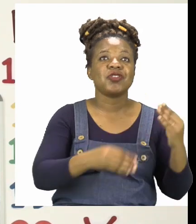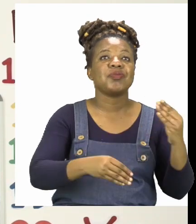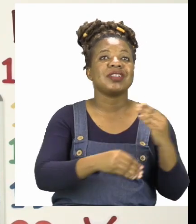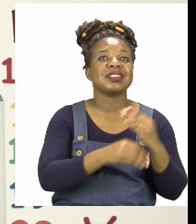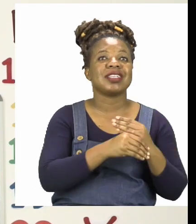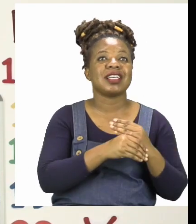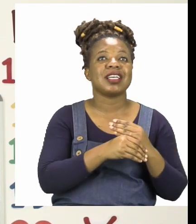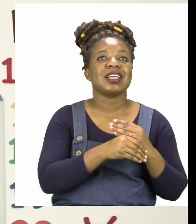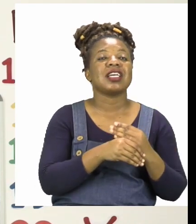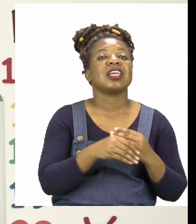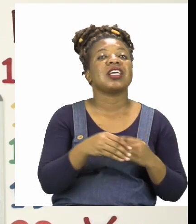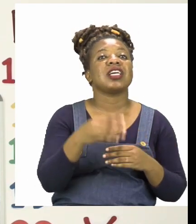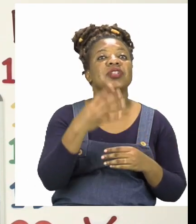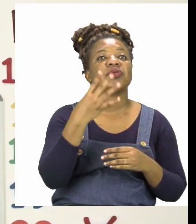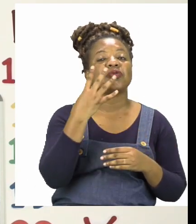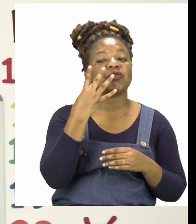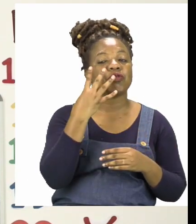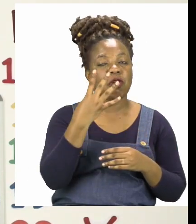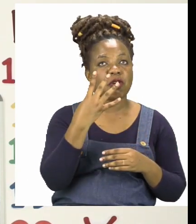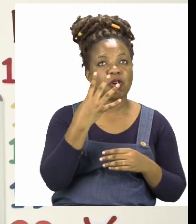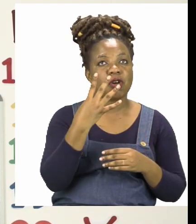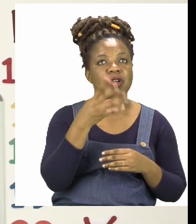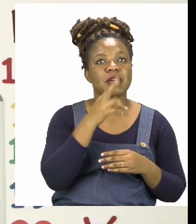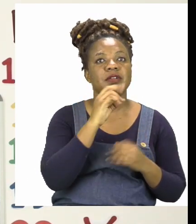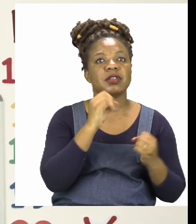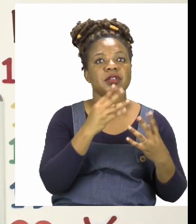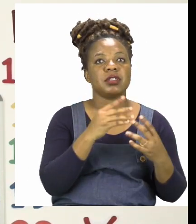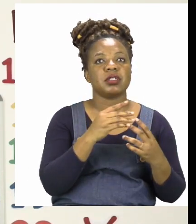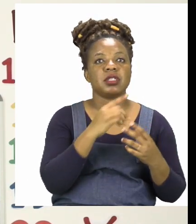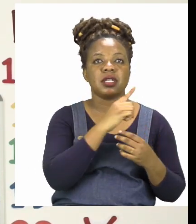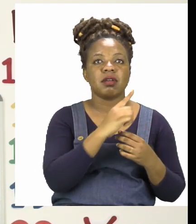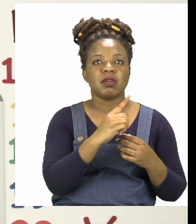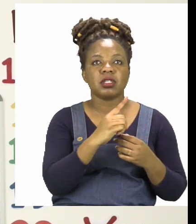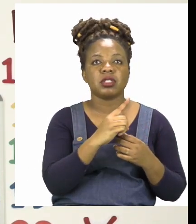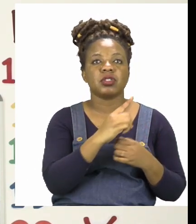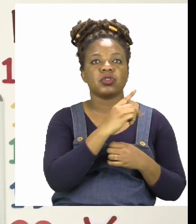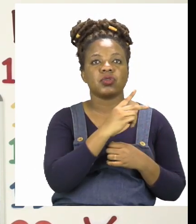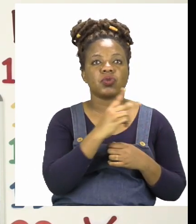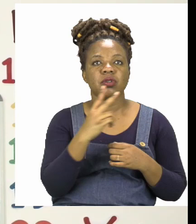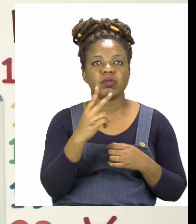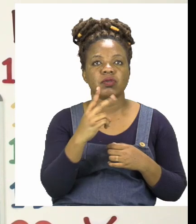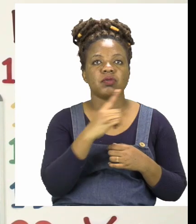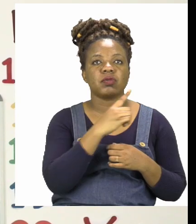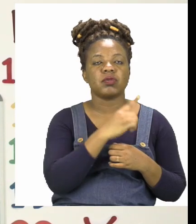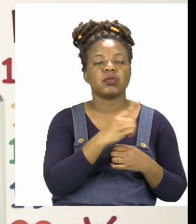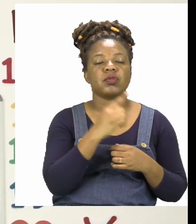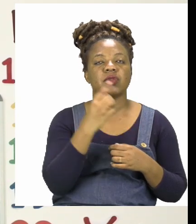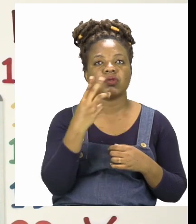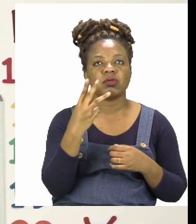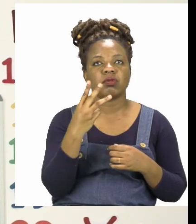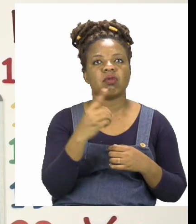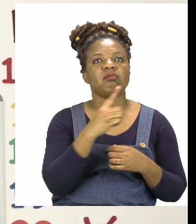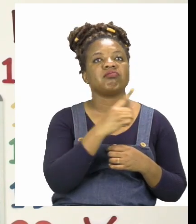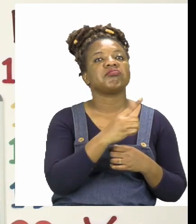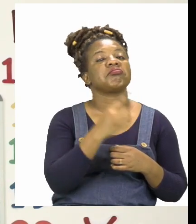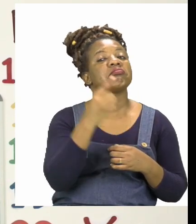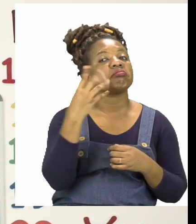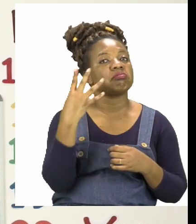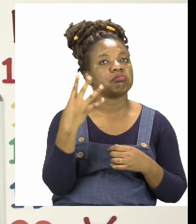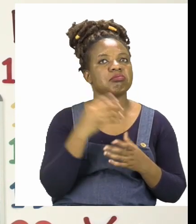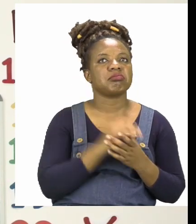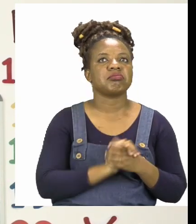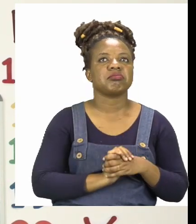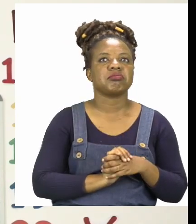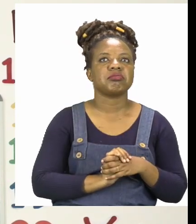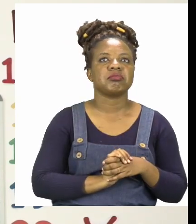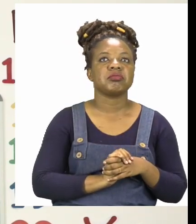So 10 is already there. We say 11, 12, 13, 14.